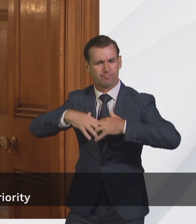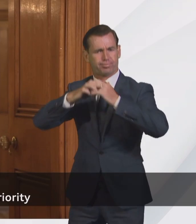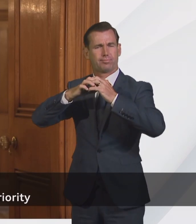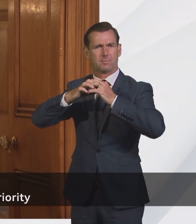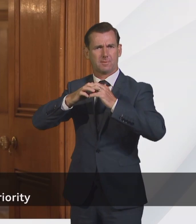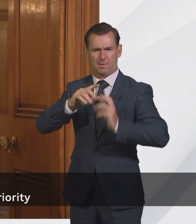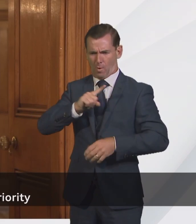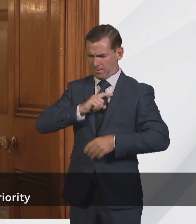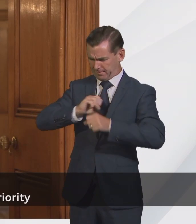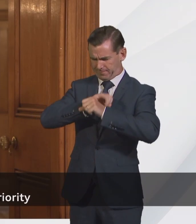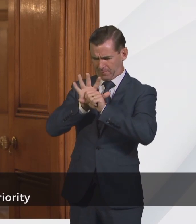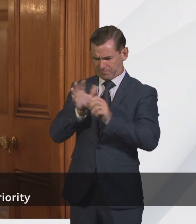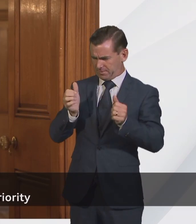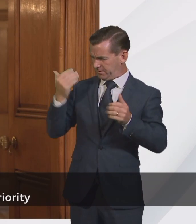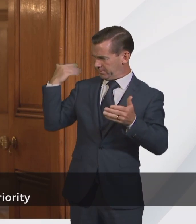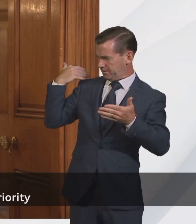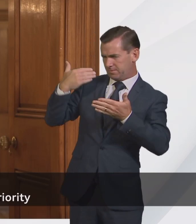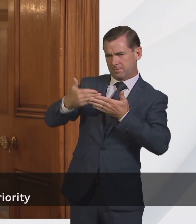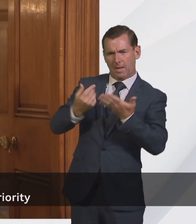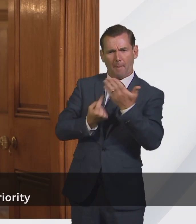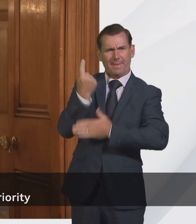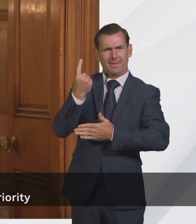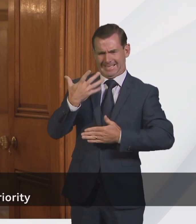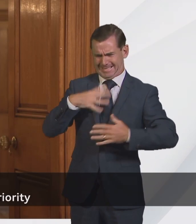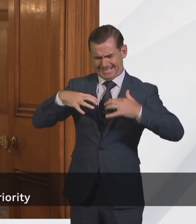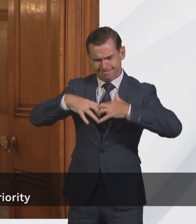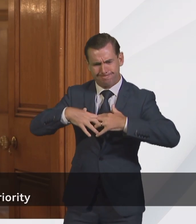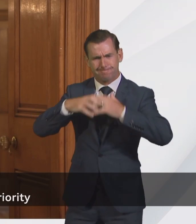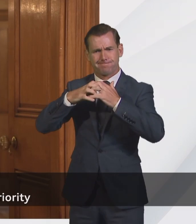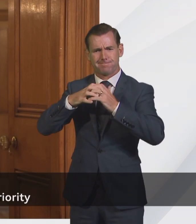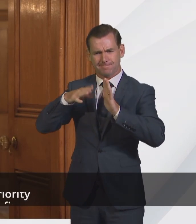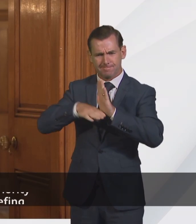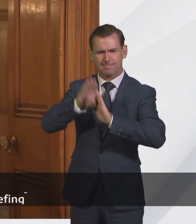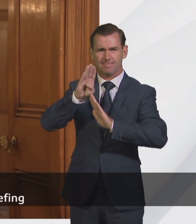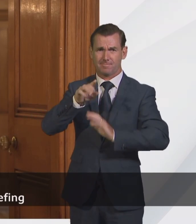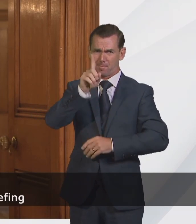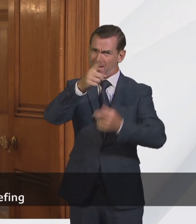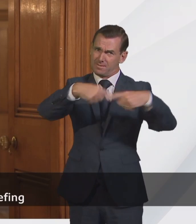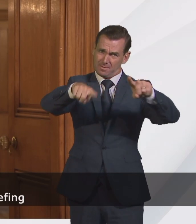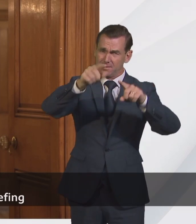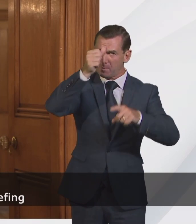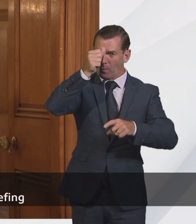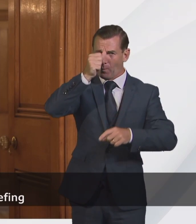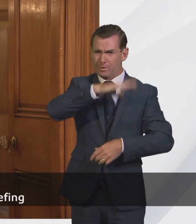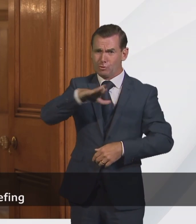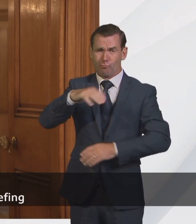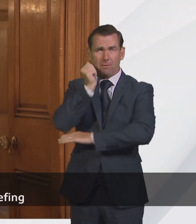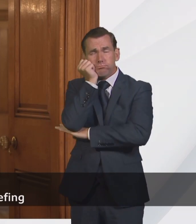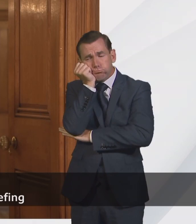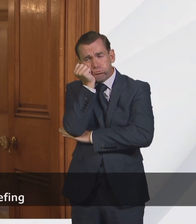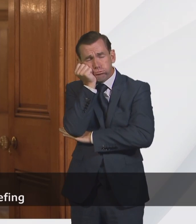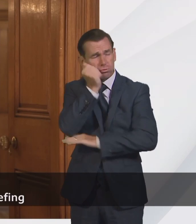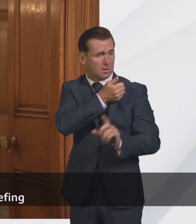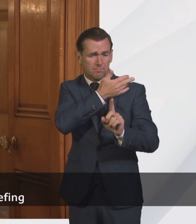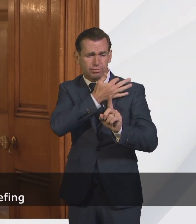this virus. But I think all of us recognise how much children have missed out and why it's so important